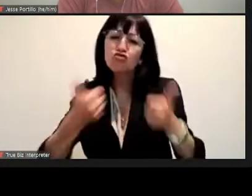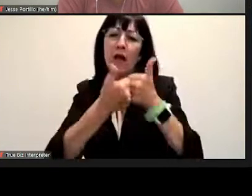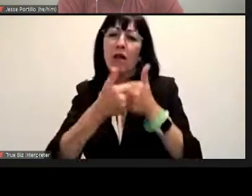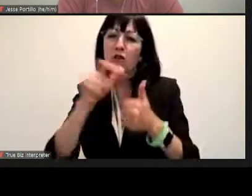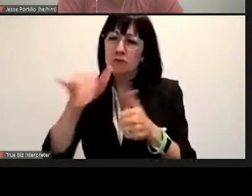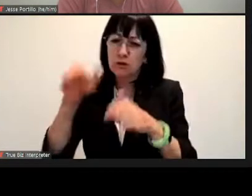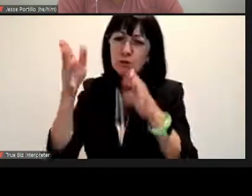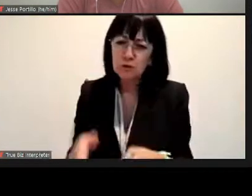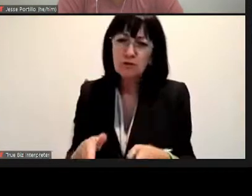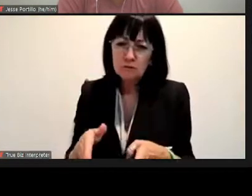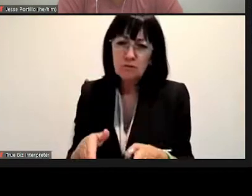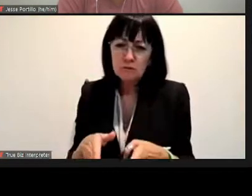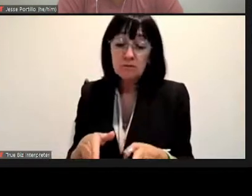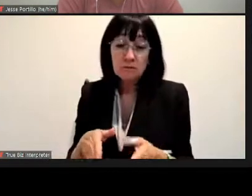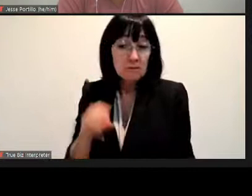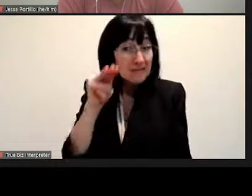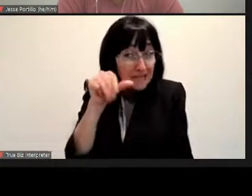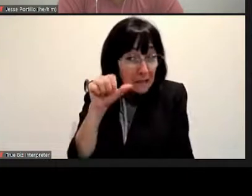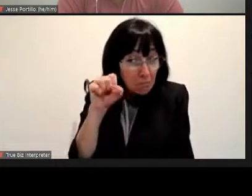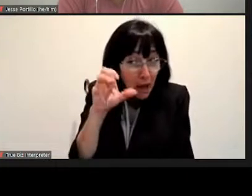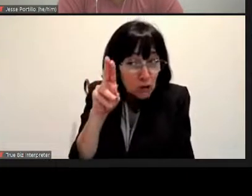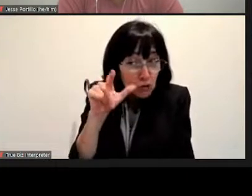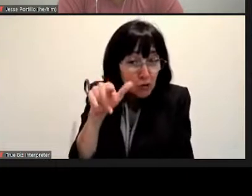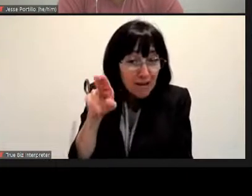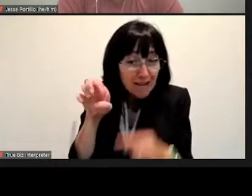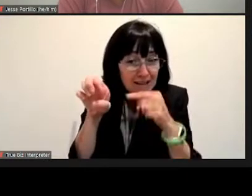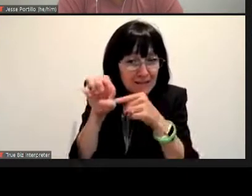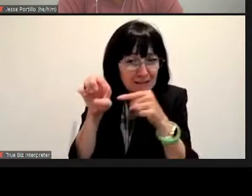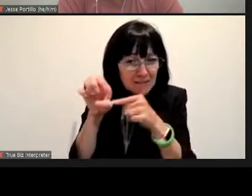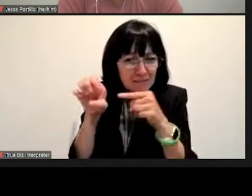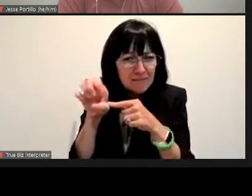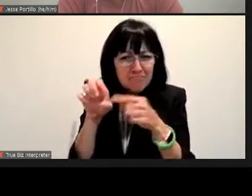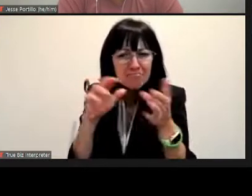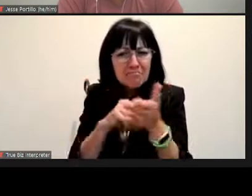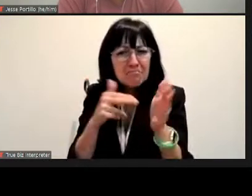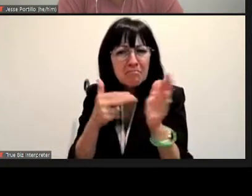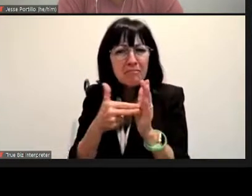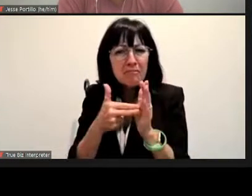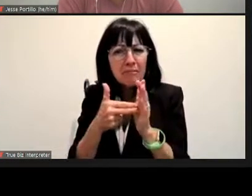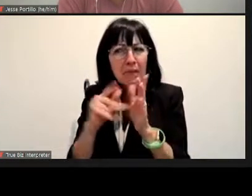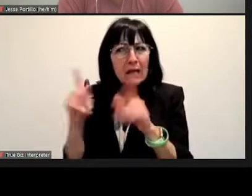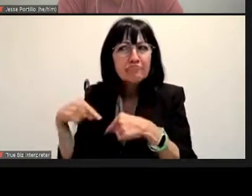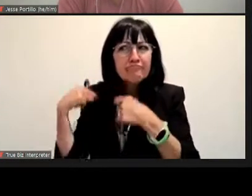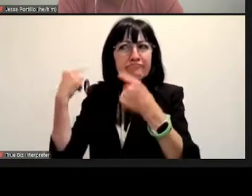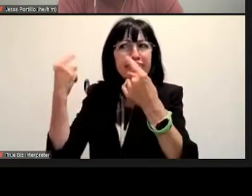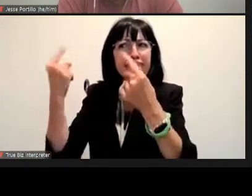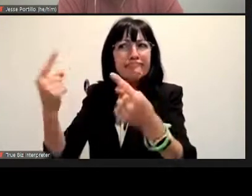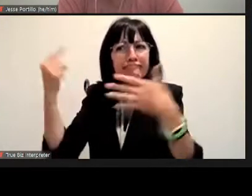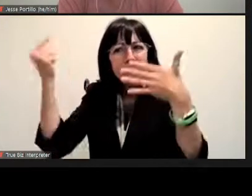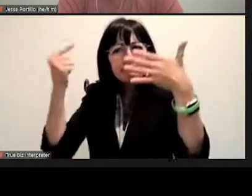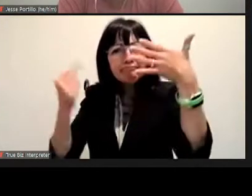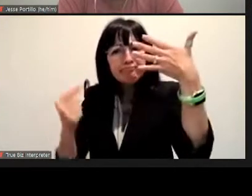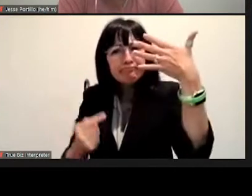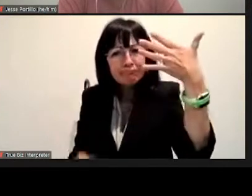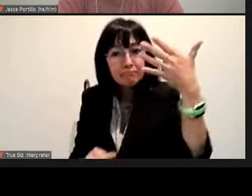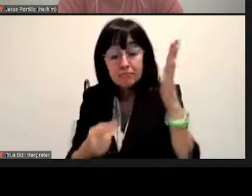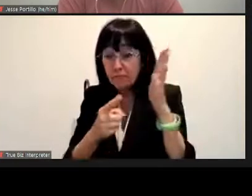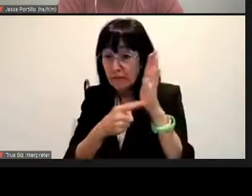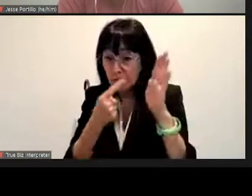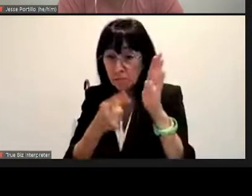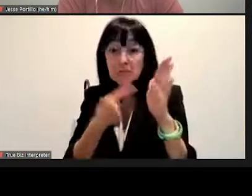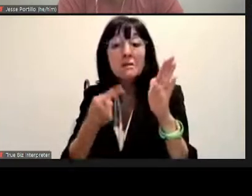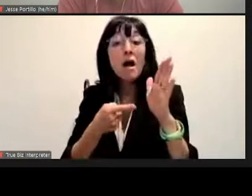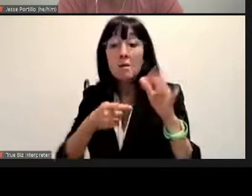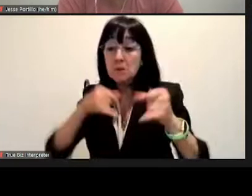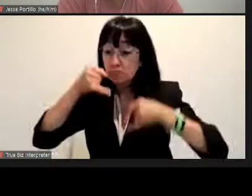okay, masculine has meant many things over the centuries. It has meant high heels and lace ruffles. It has